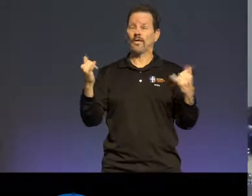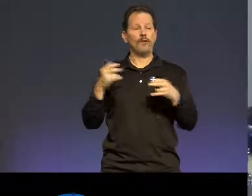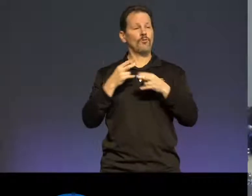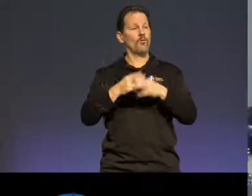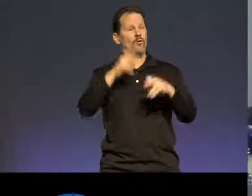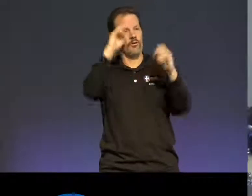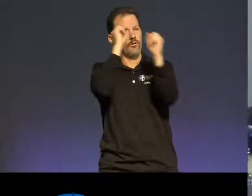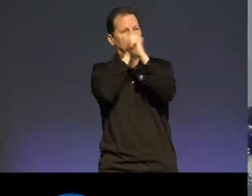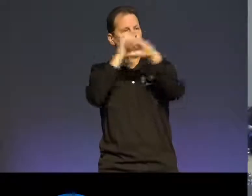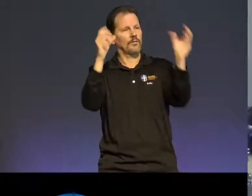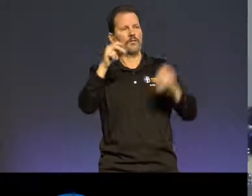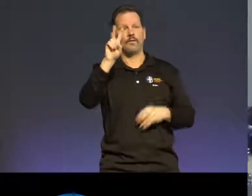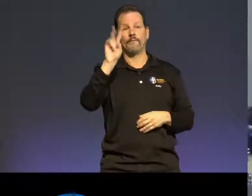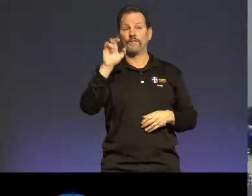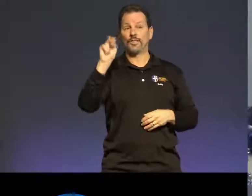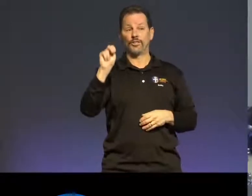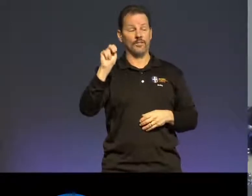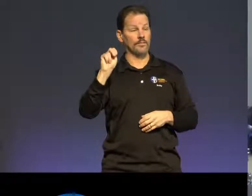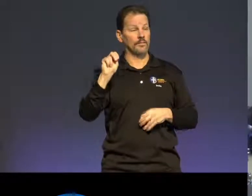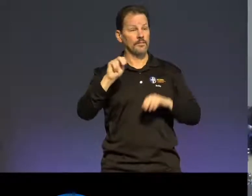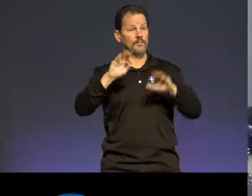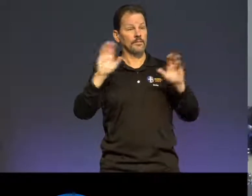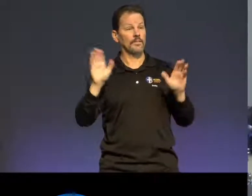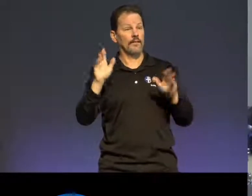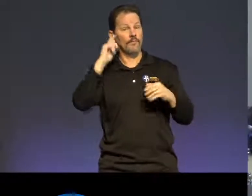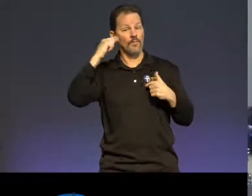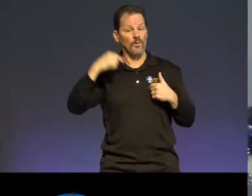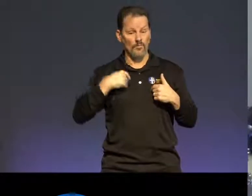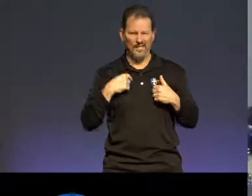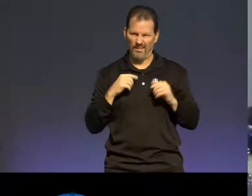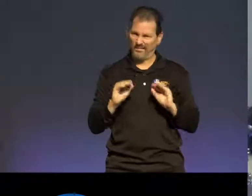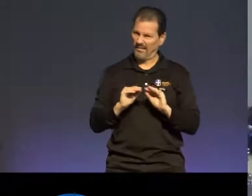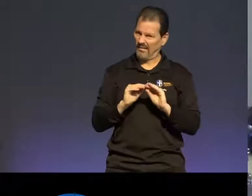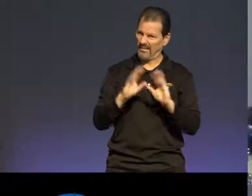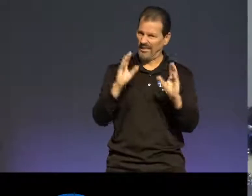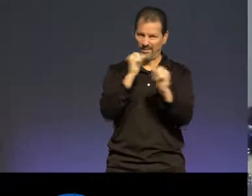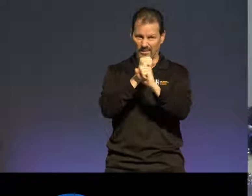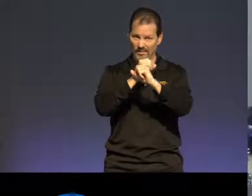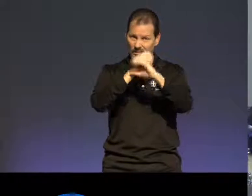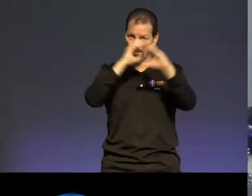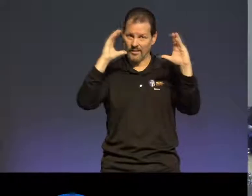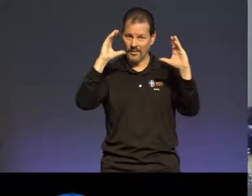pretty clear in my mind, and that is that wait on God. In one word, is sanctify yourselves.